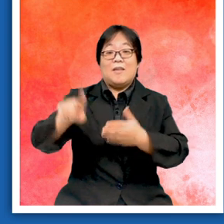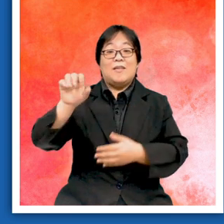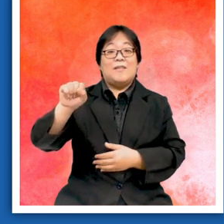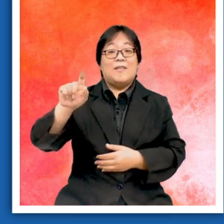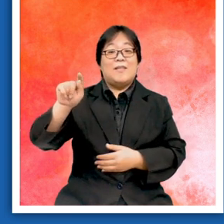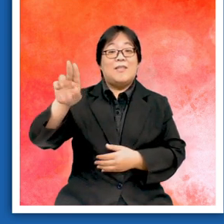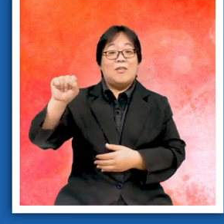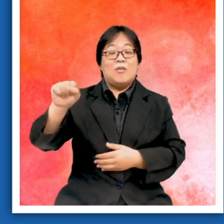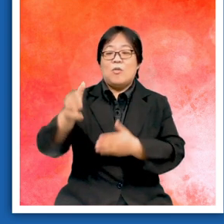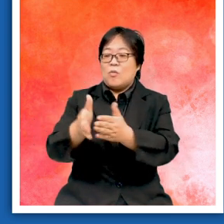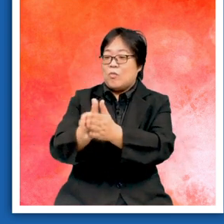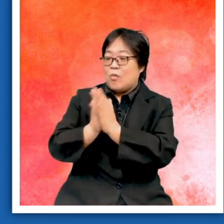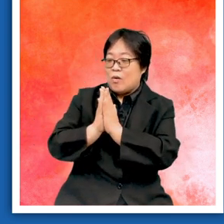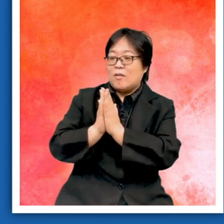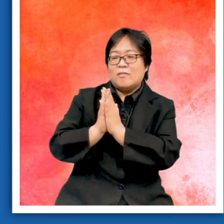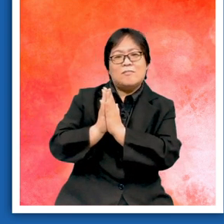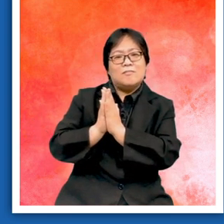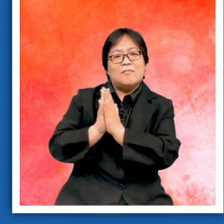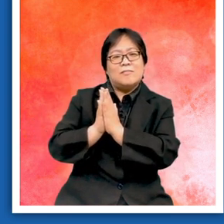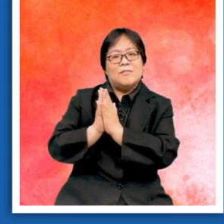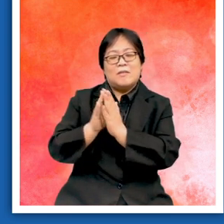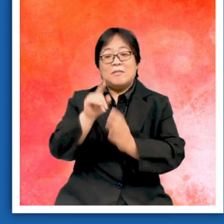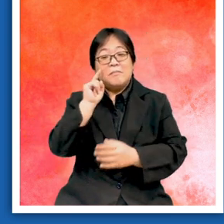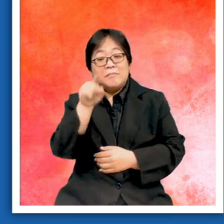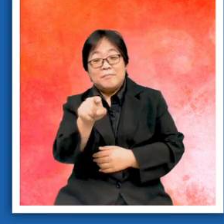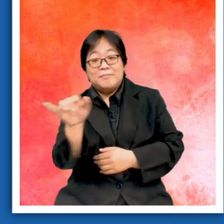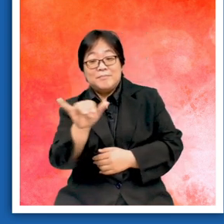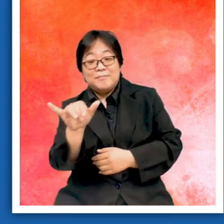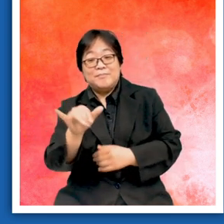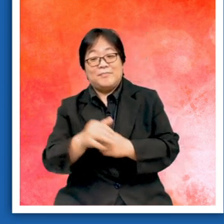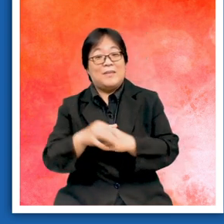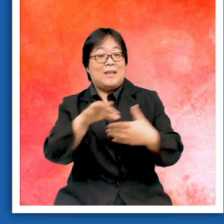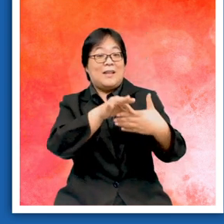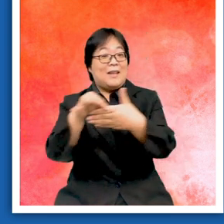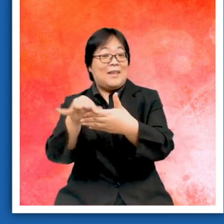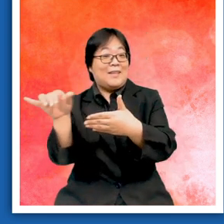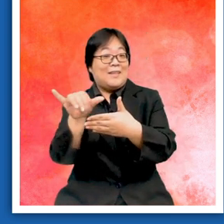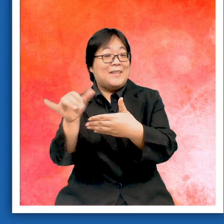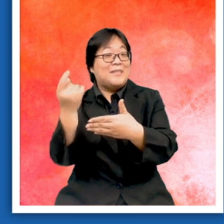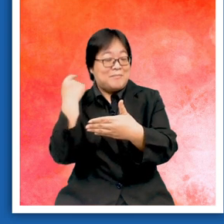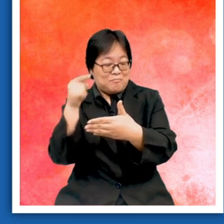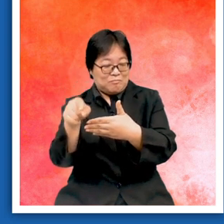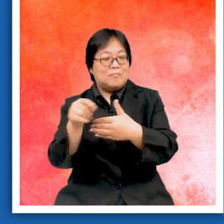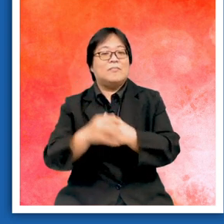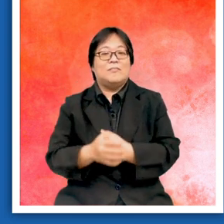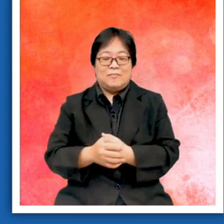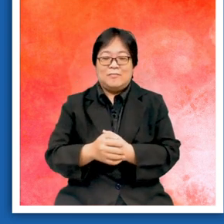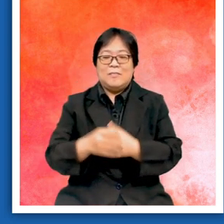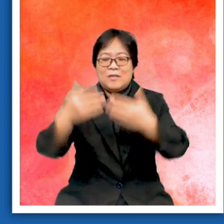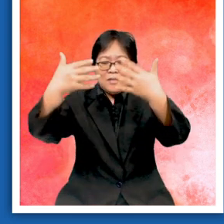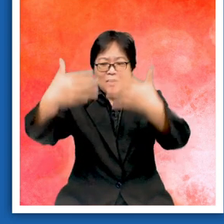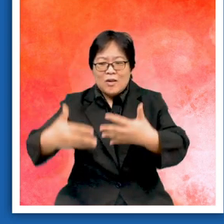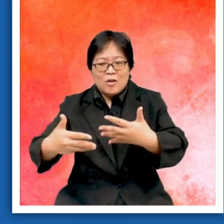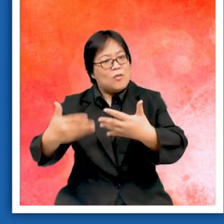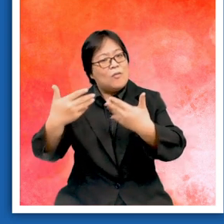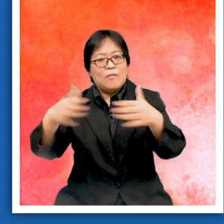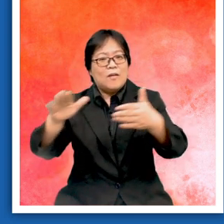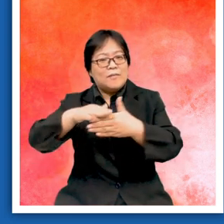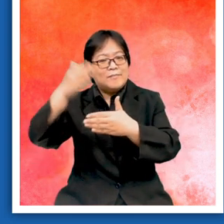the status of the request by again hitting that link, and then you see